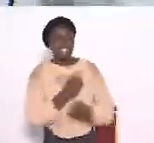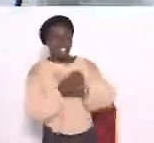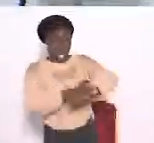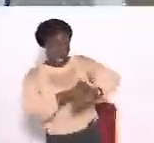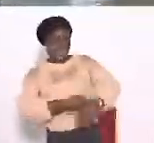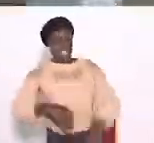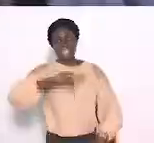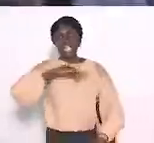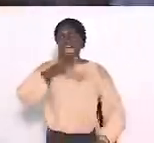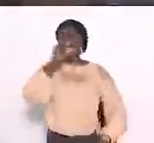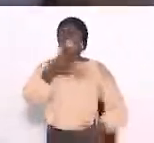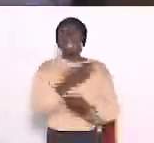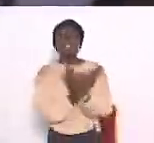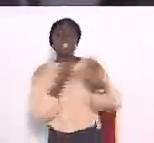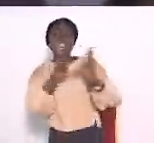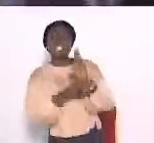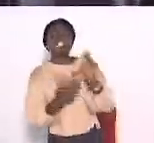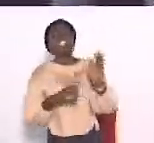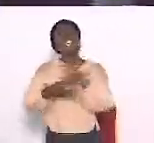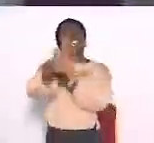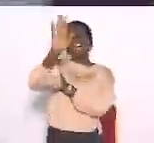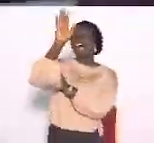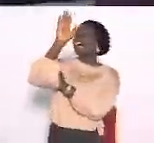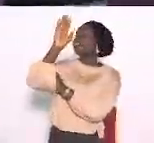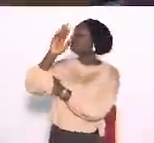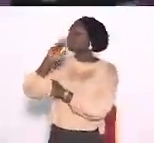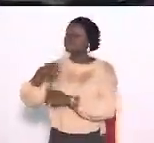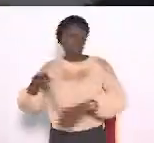me security i am the